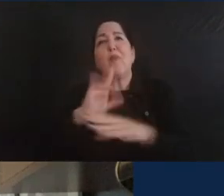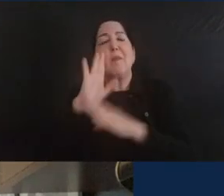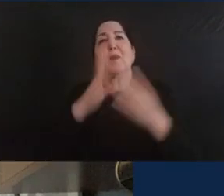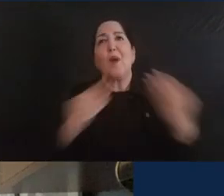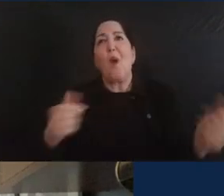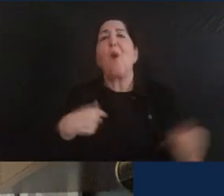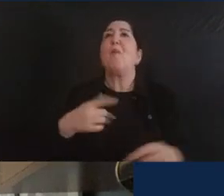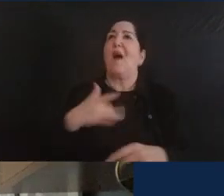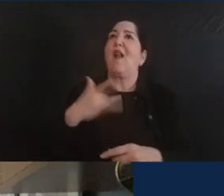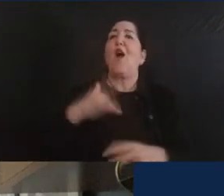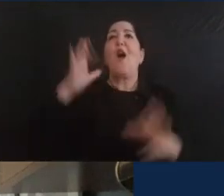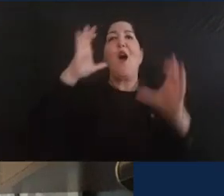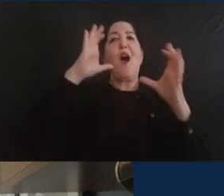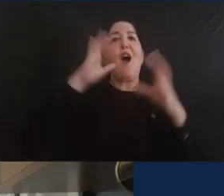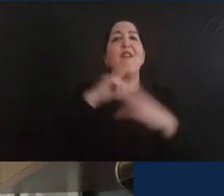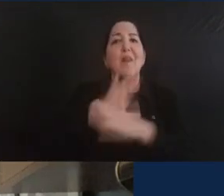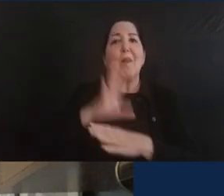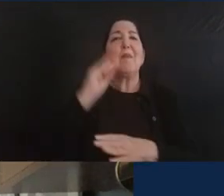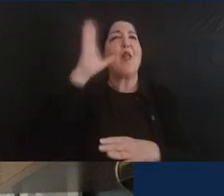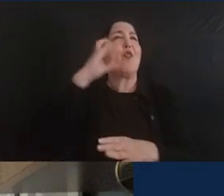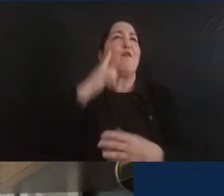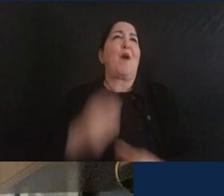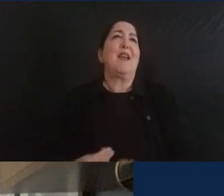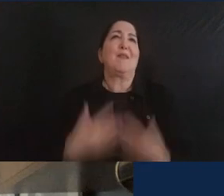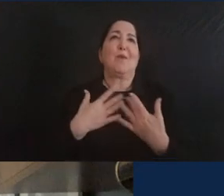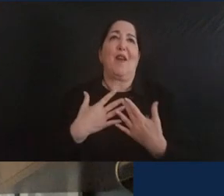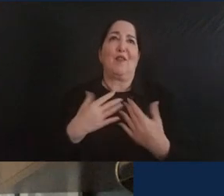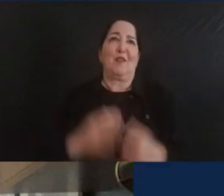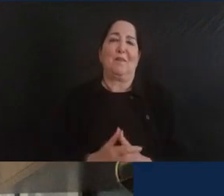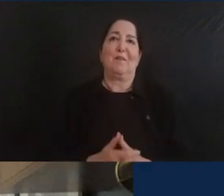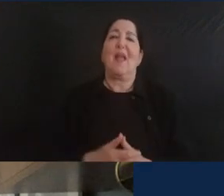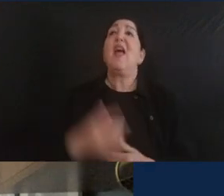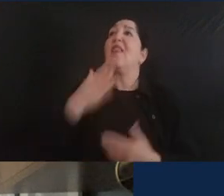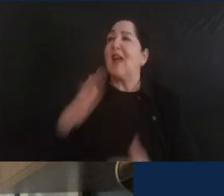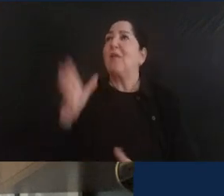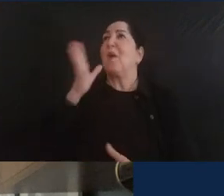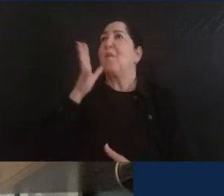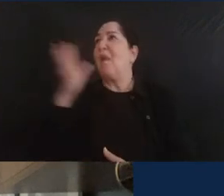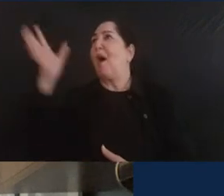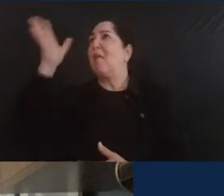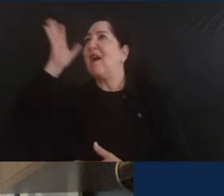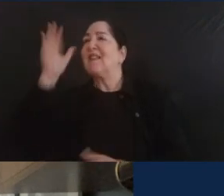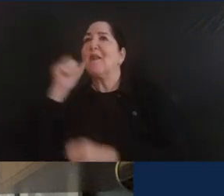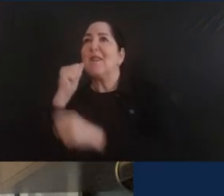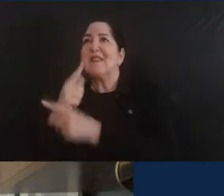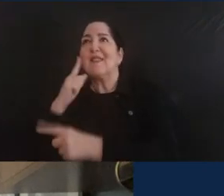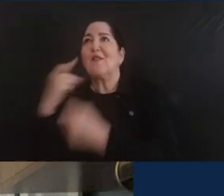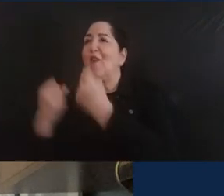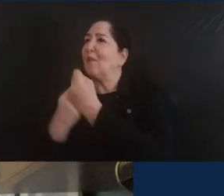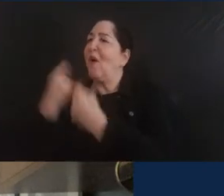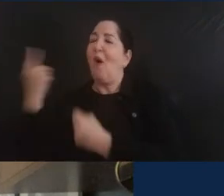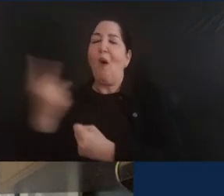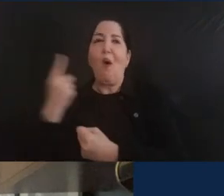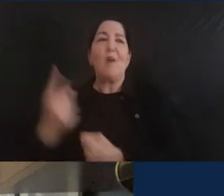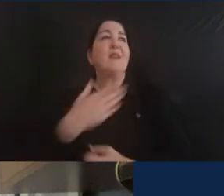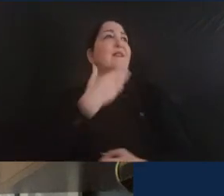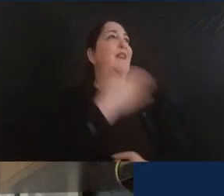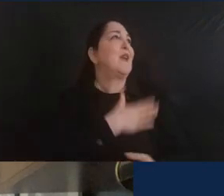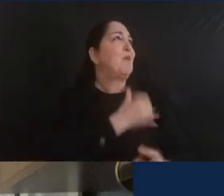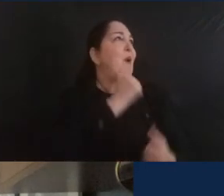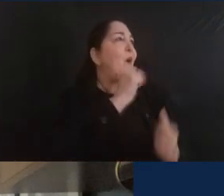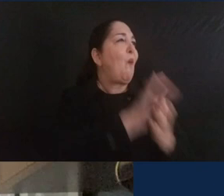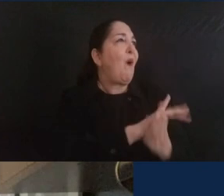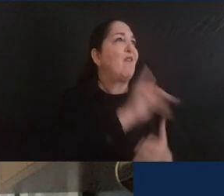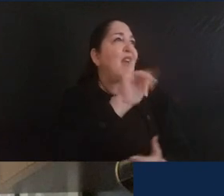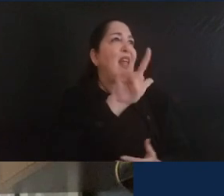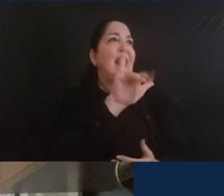compassion, honor the commitment, and look for the inspiration. Thank you to my mom, my dad, my little sis for always